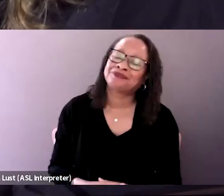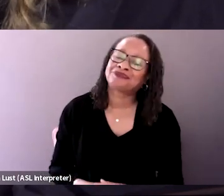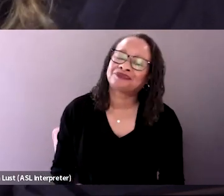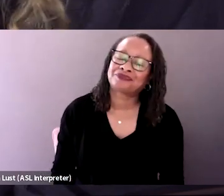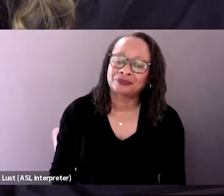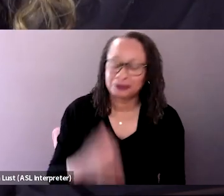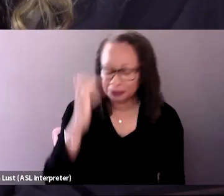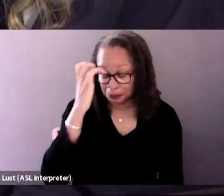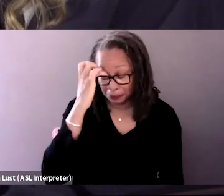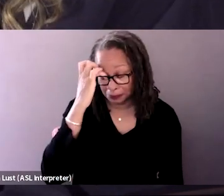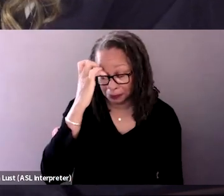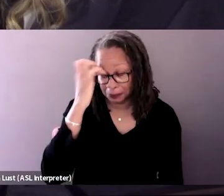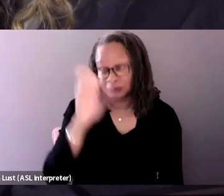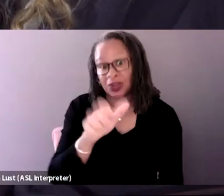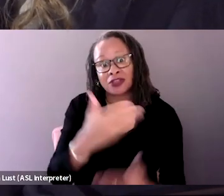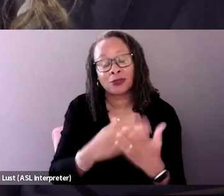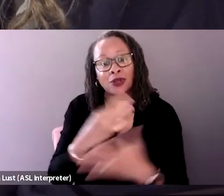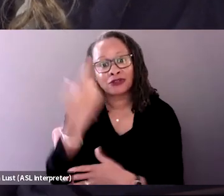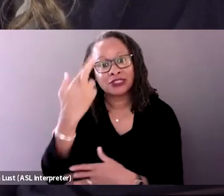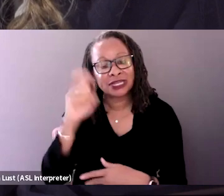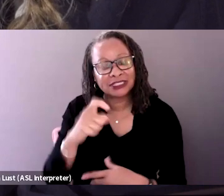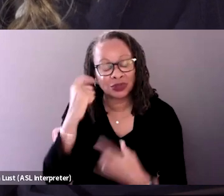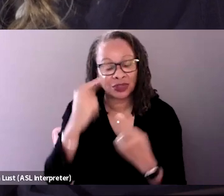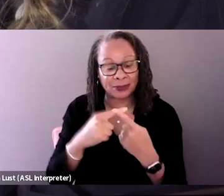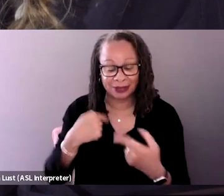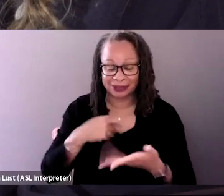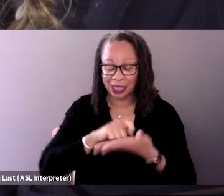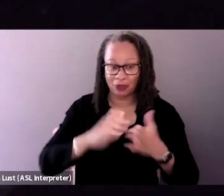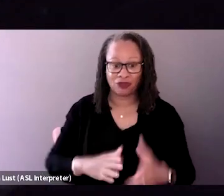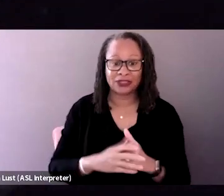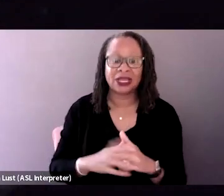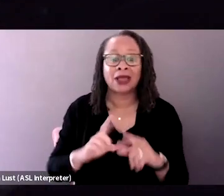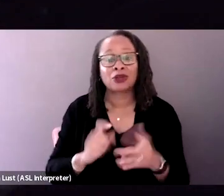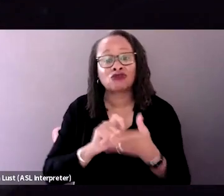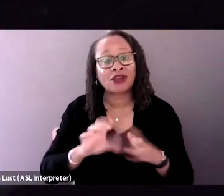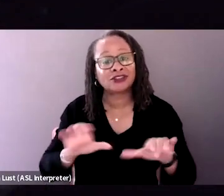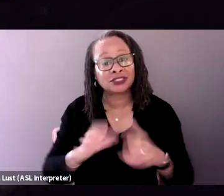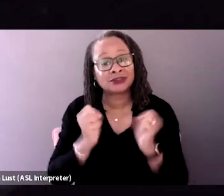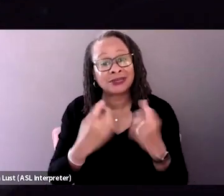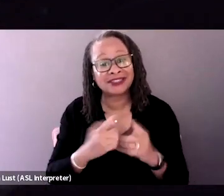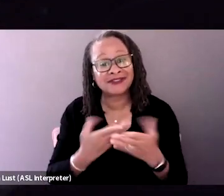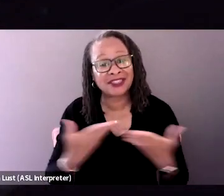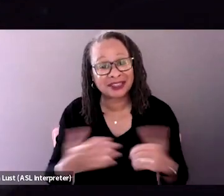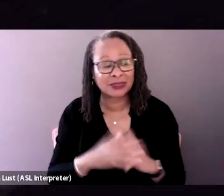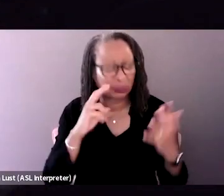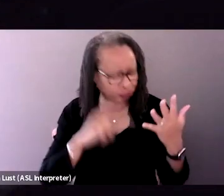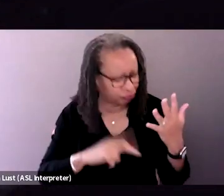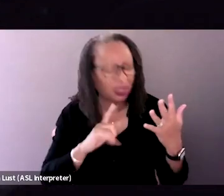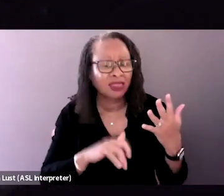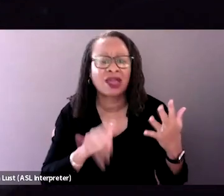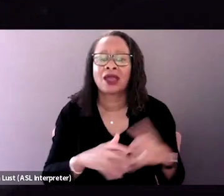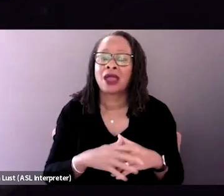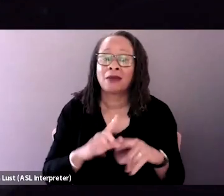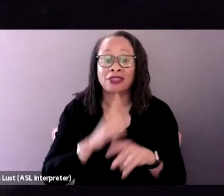another part of the reason why I had to think about it is that I'm a writer, and writers are basically paid to overthink things. But the real heart of the thing is that film